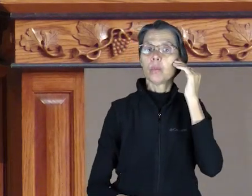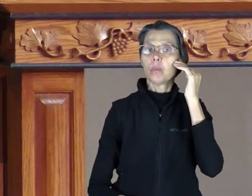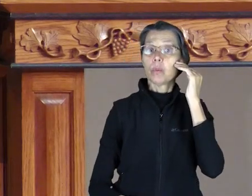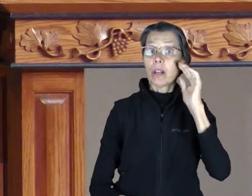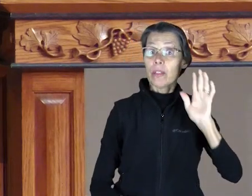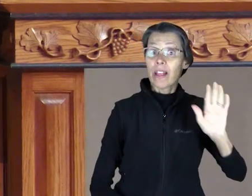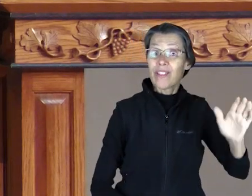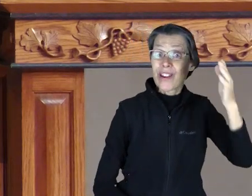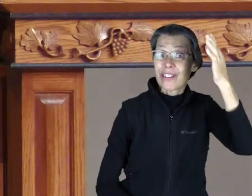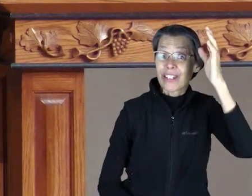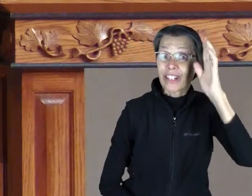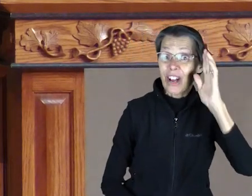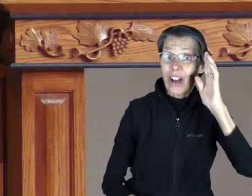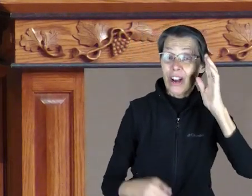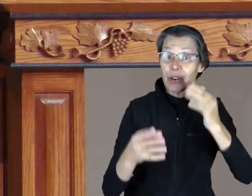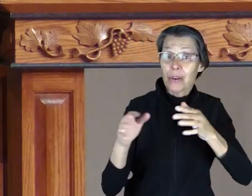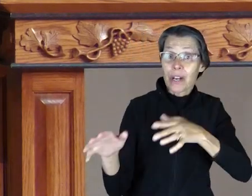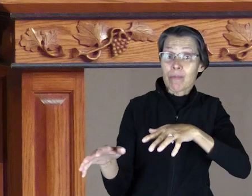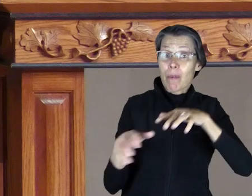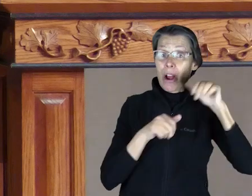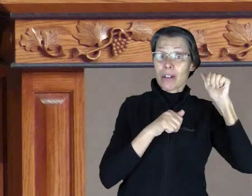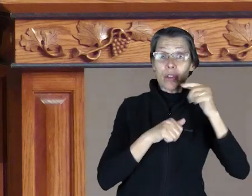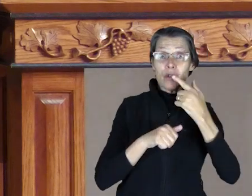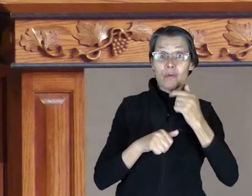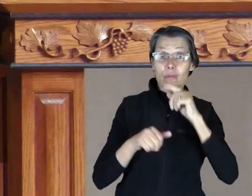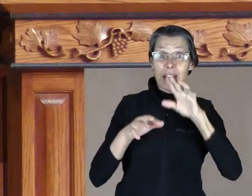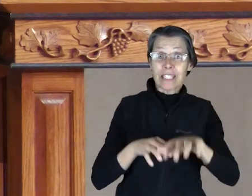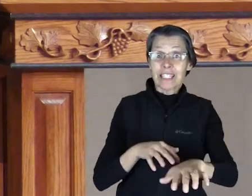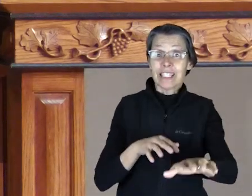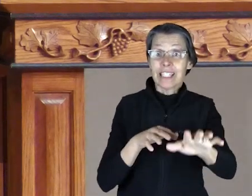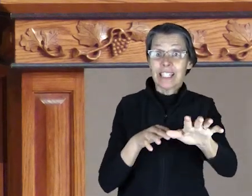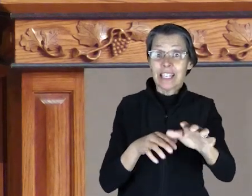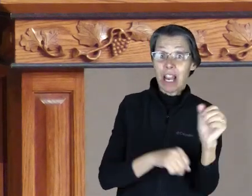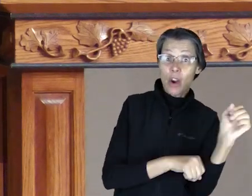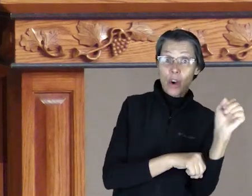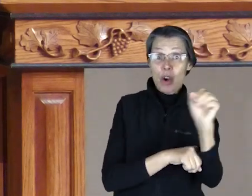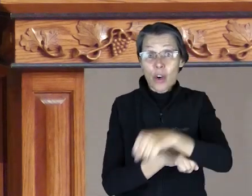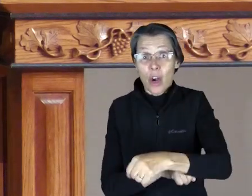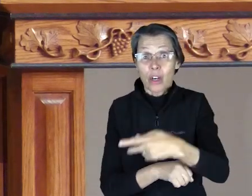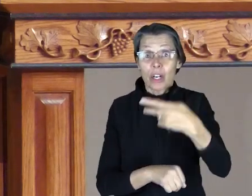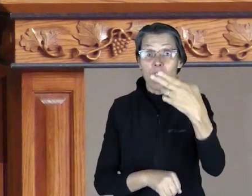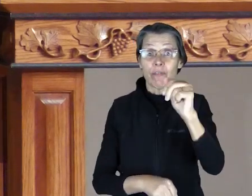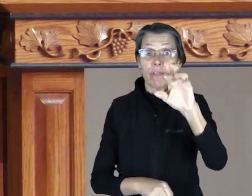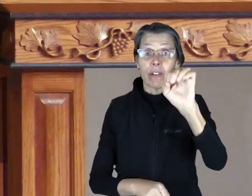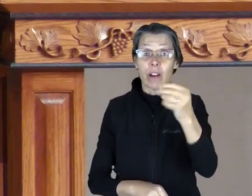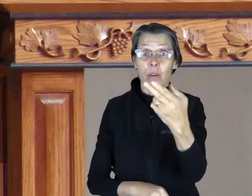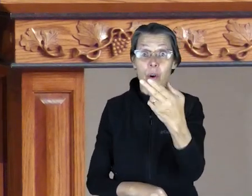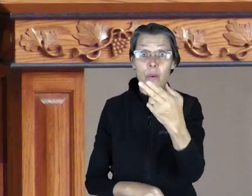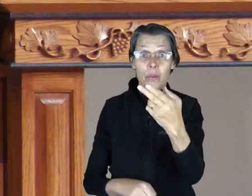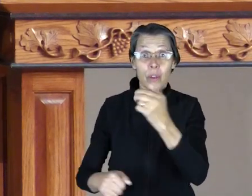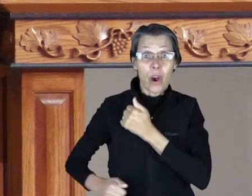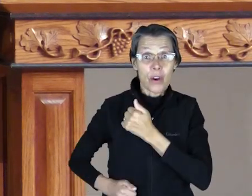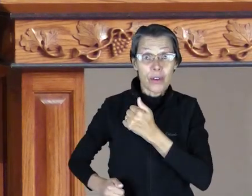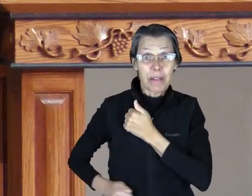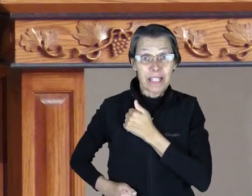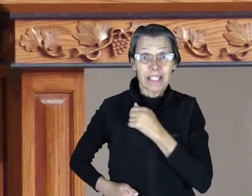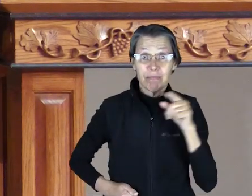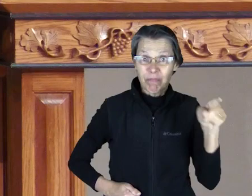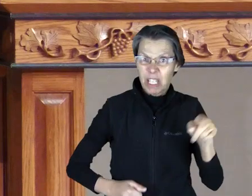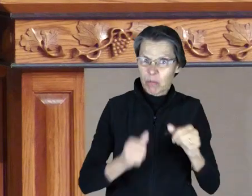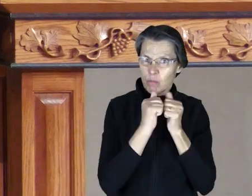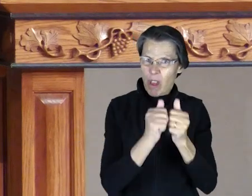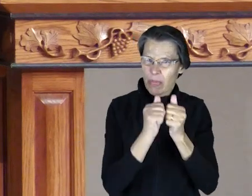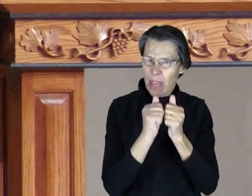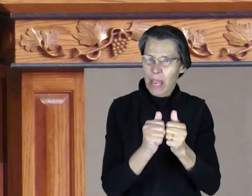had oppressed them. It reminded them, too, that the God who parted the Red Sea and conquered Pharaoh's armies was sticking around for the long